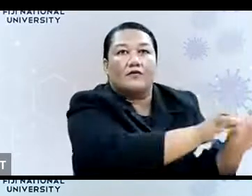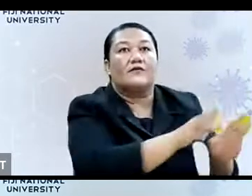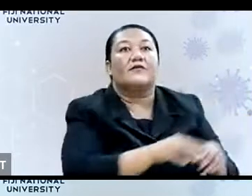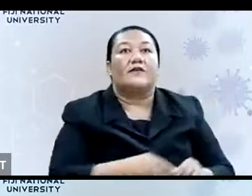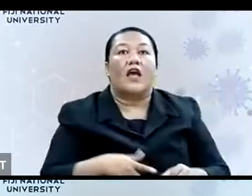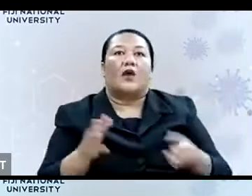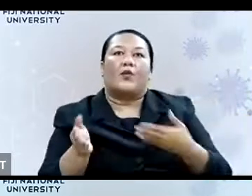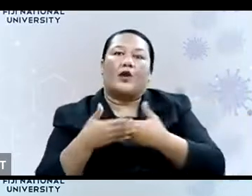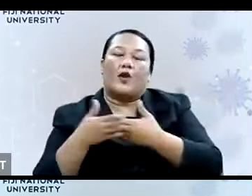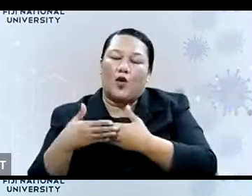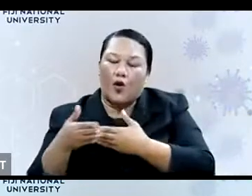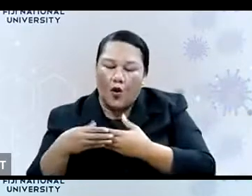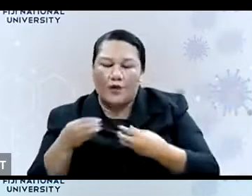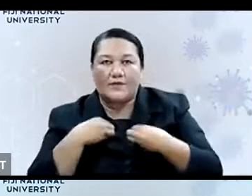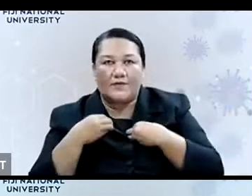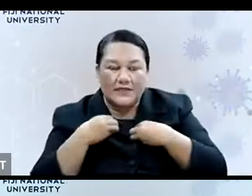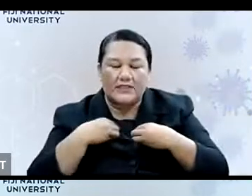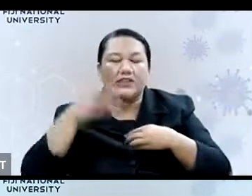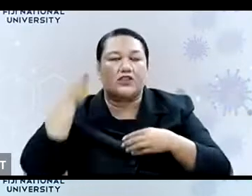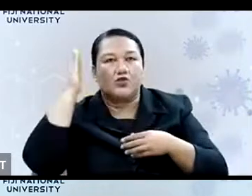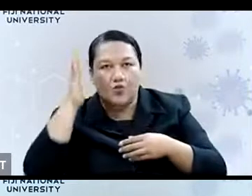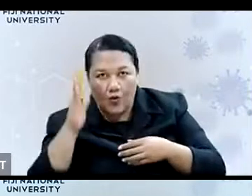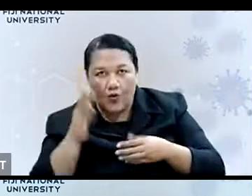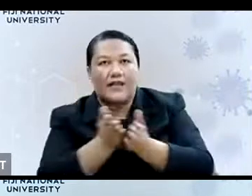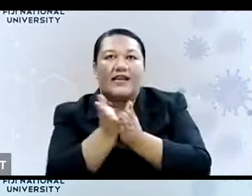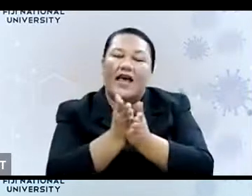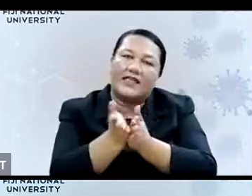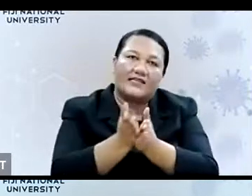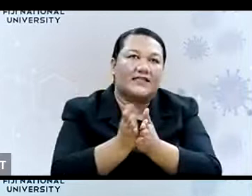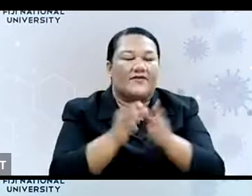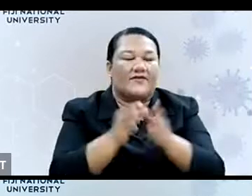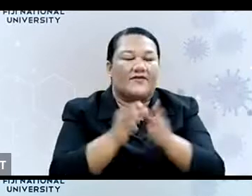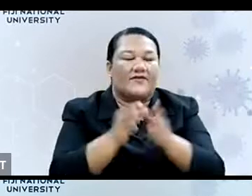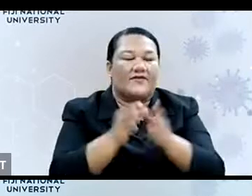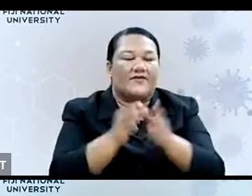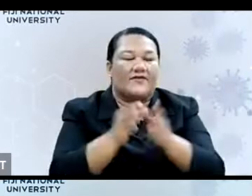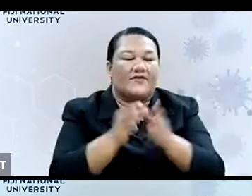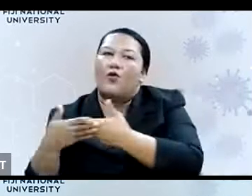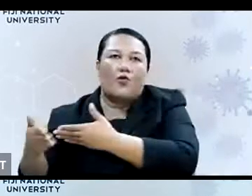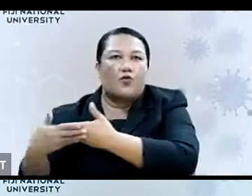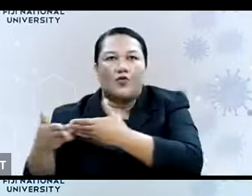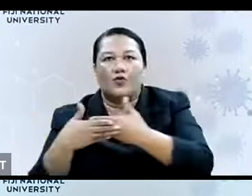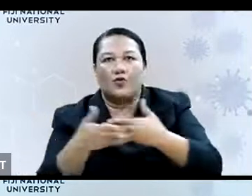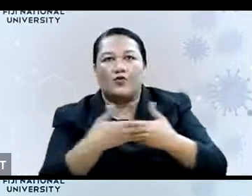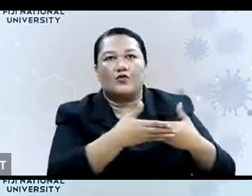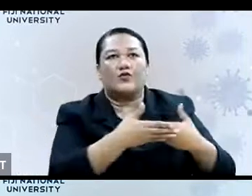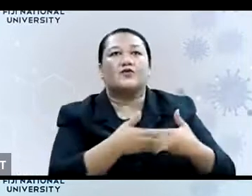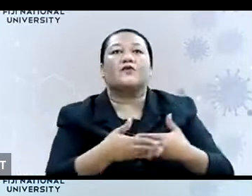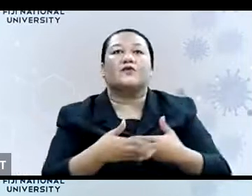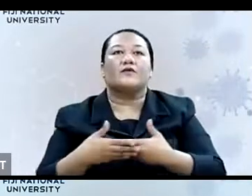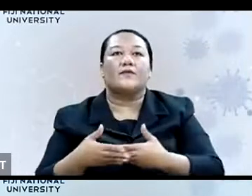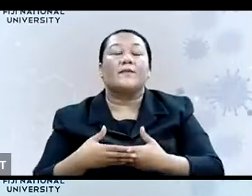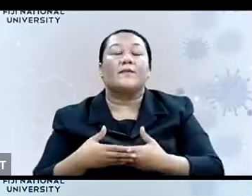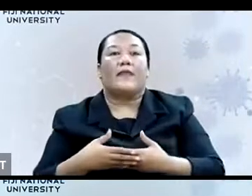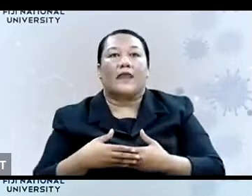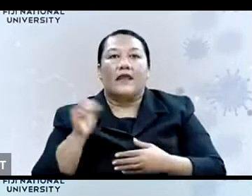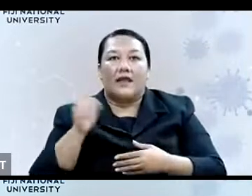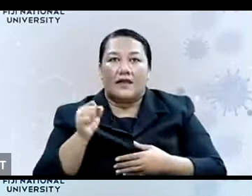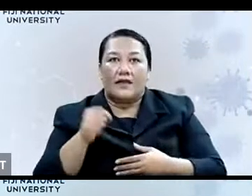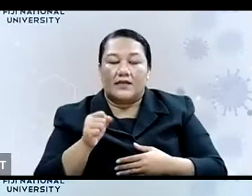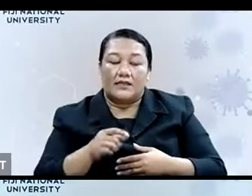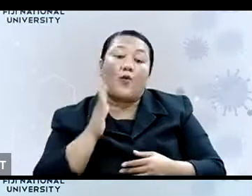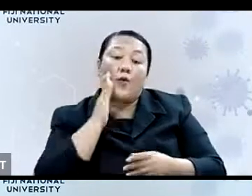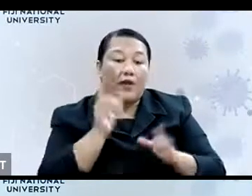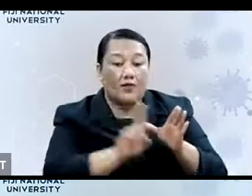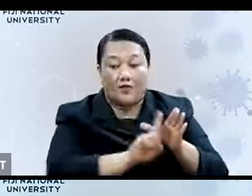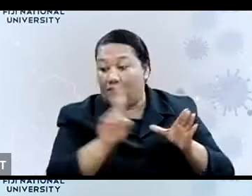businesses and services. Schools were closed. People were asked to remain home. If you did come out of your home, we asked that you wear a mask,